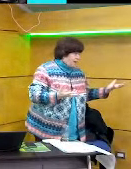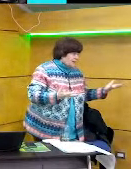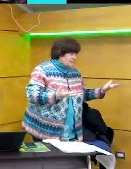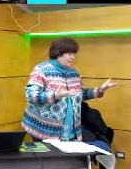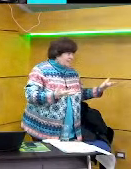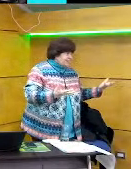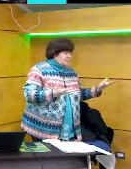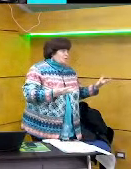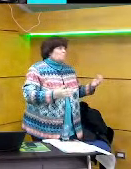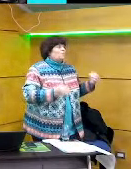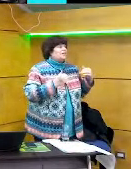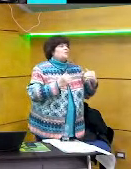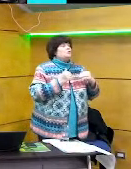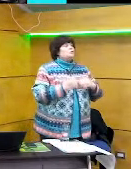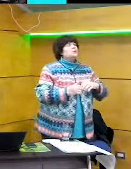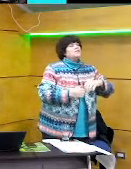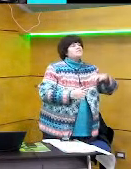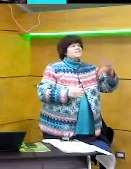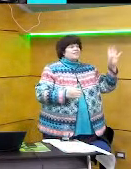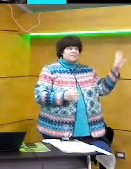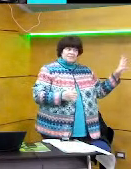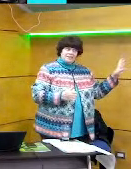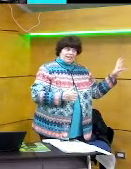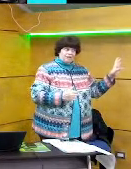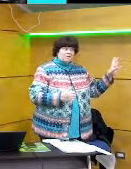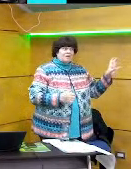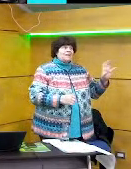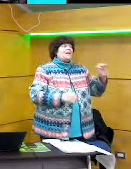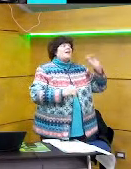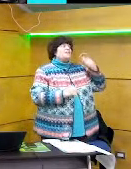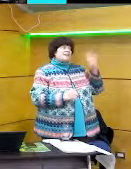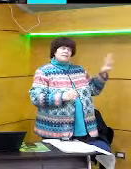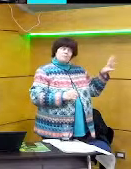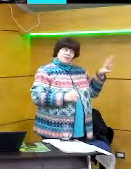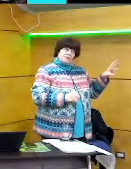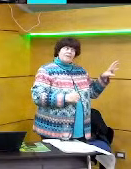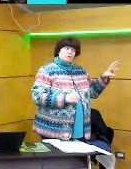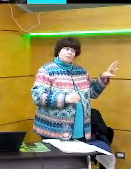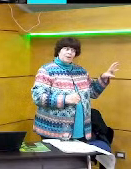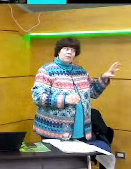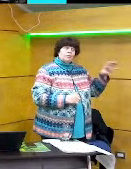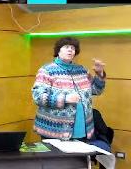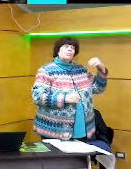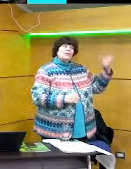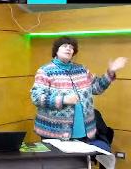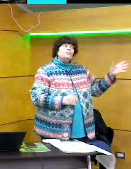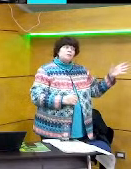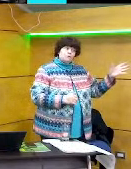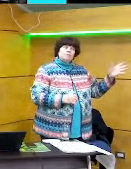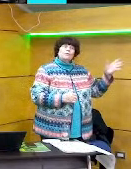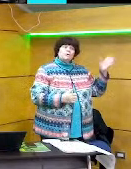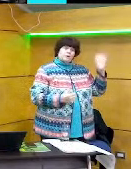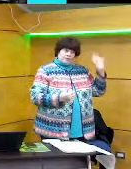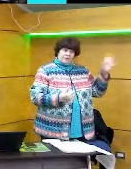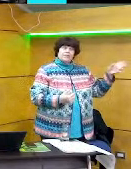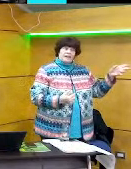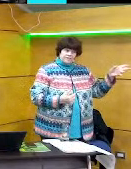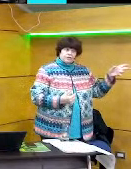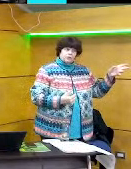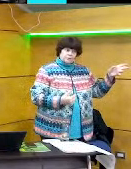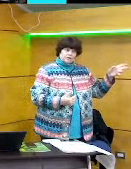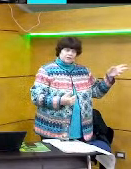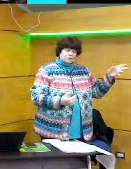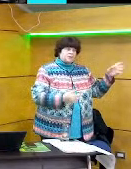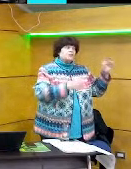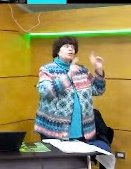everybody's on holiday, but you can send to them and they can be thinking about what they would do for their